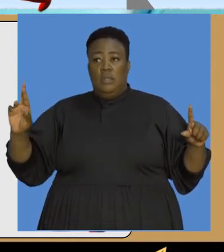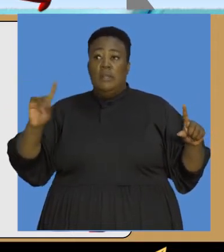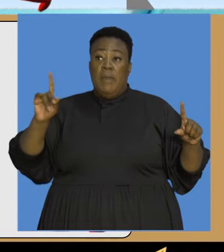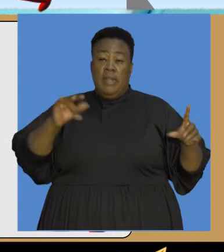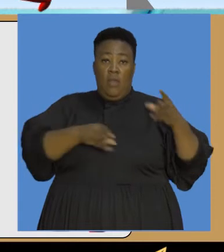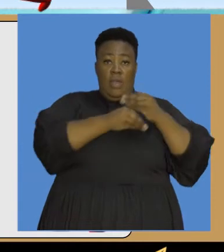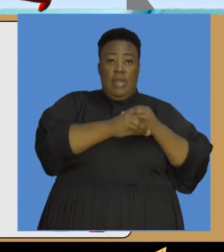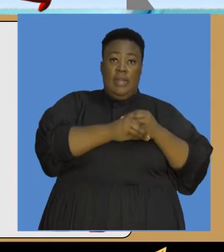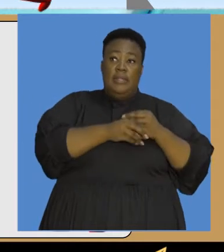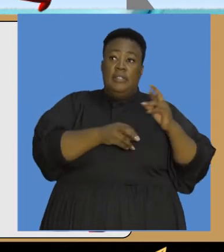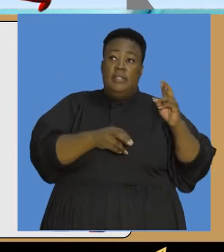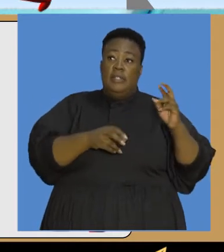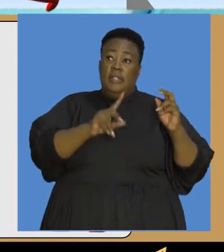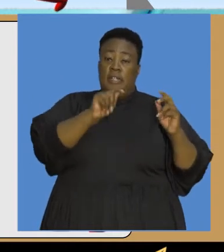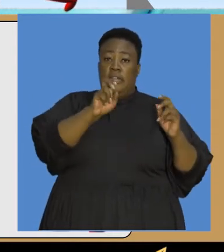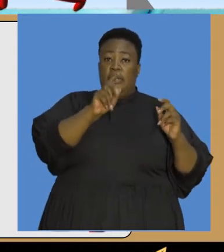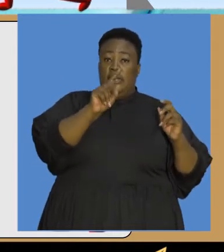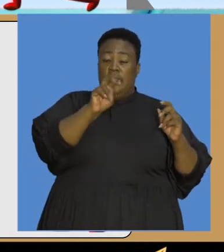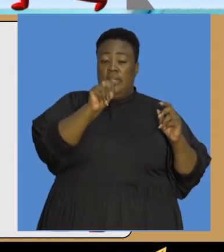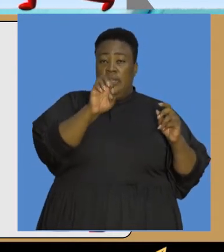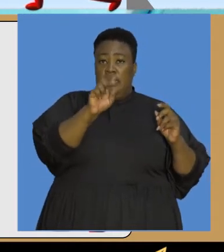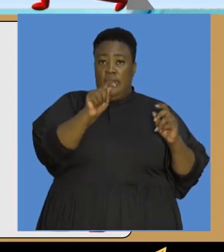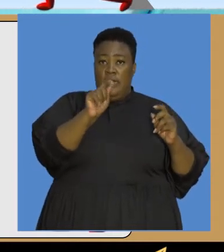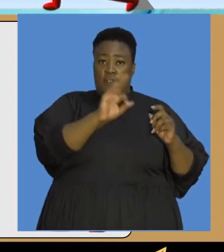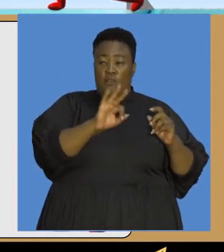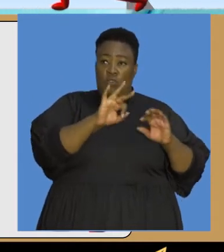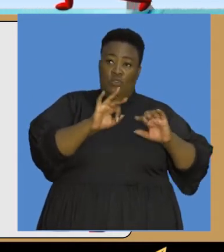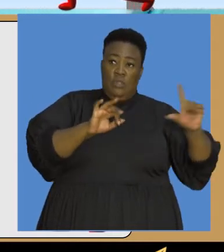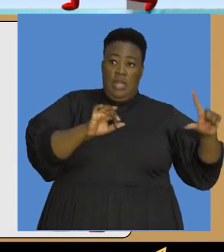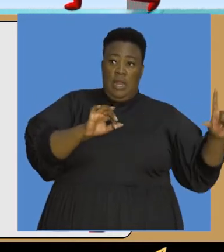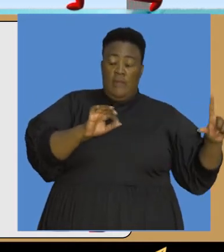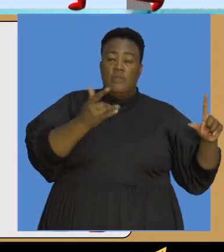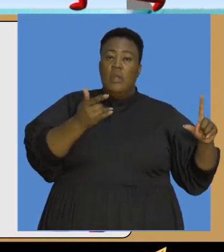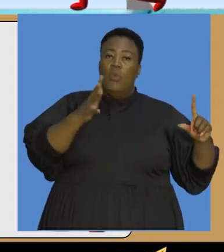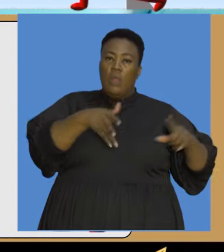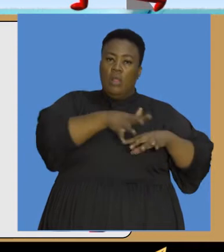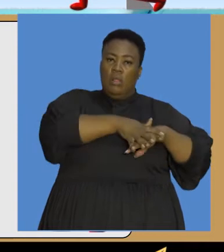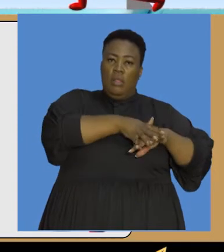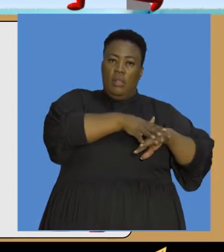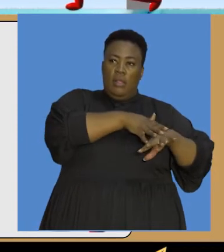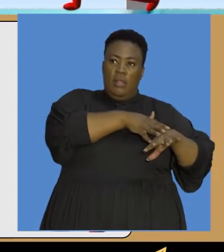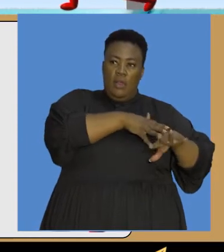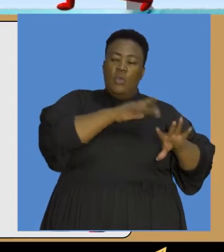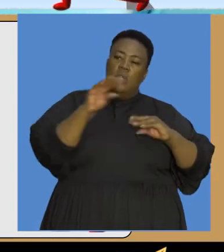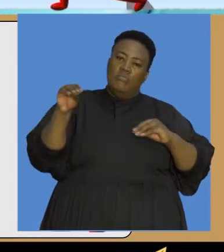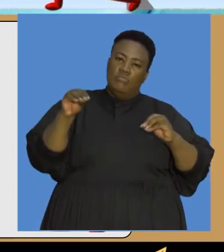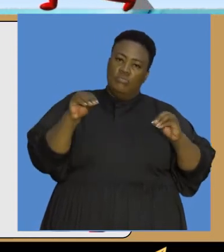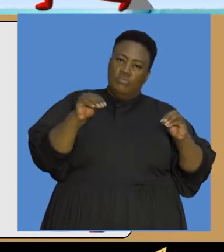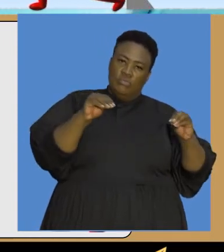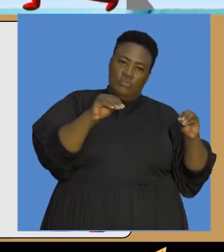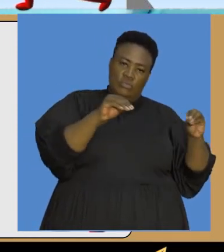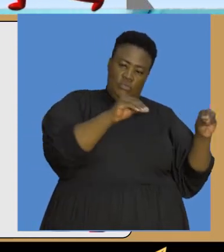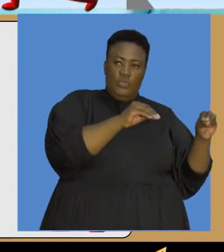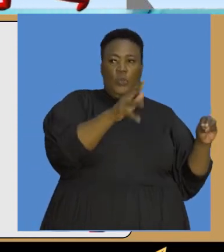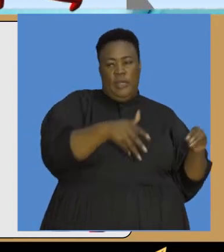net force is to the left. Watch. It's going to go slower and slower and slower while it's going to the left and then change direction and go